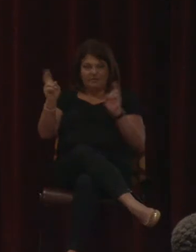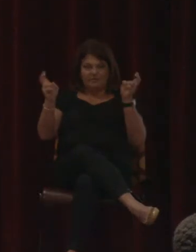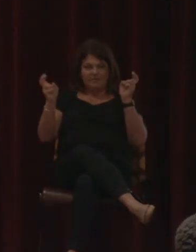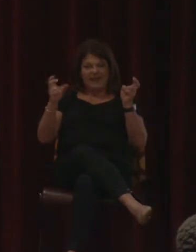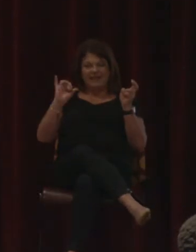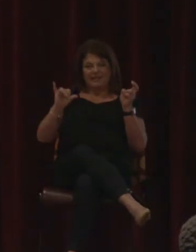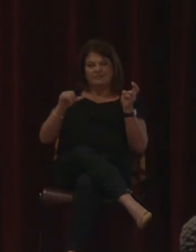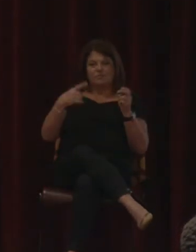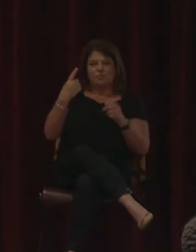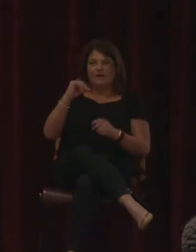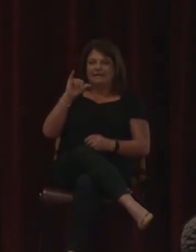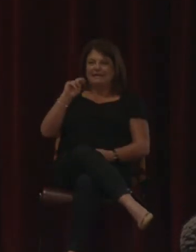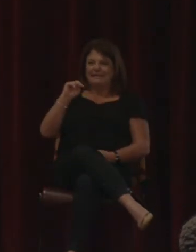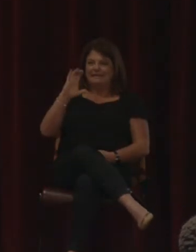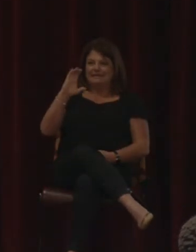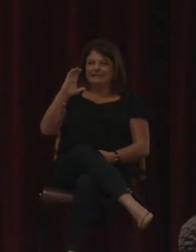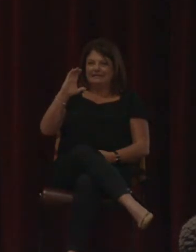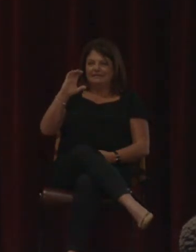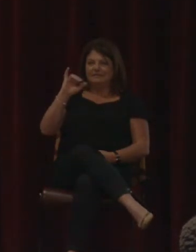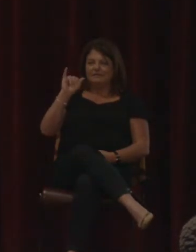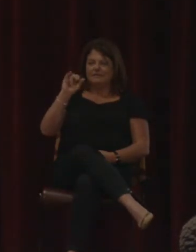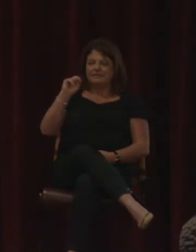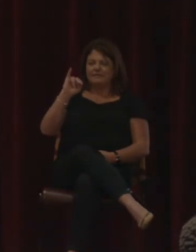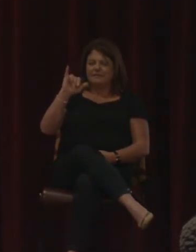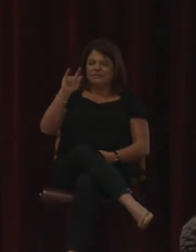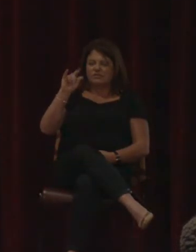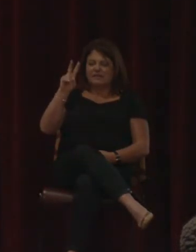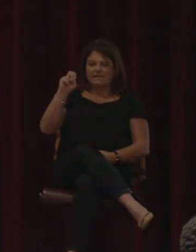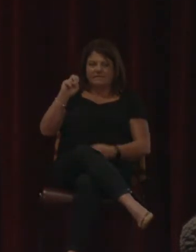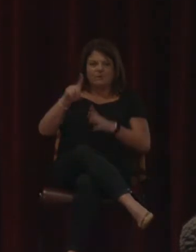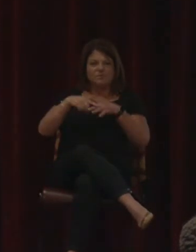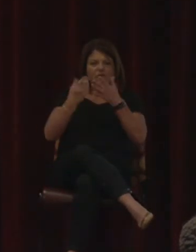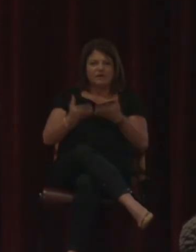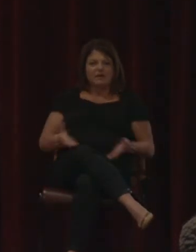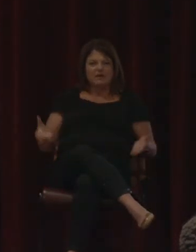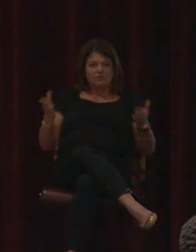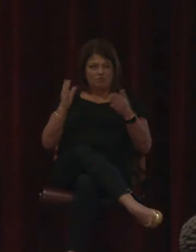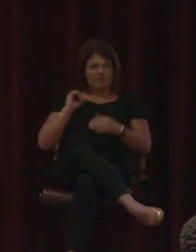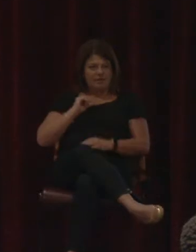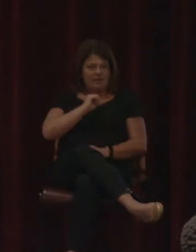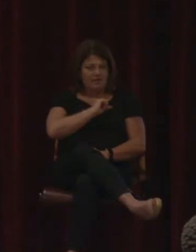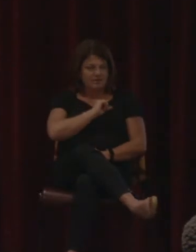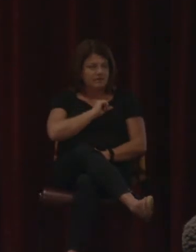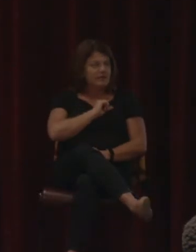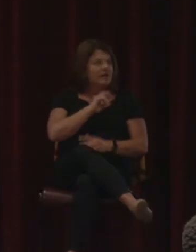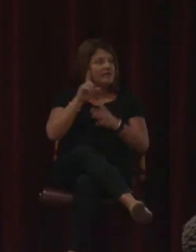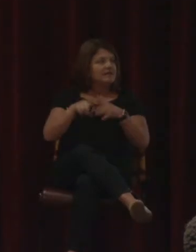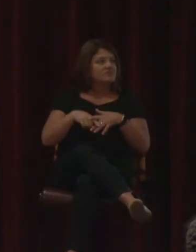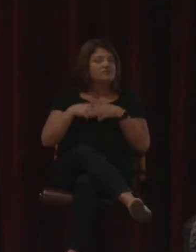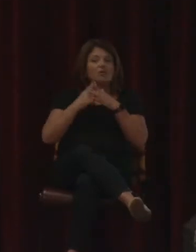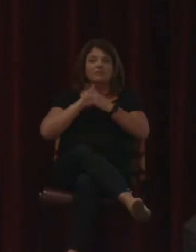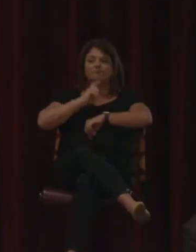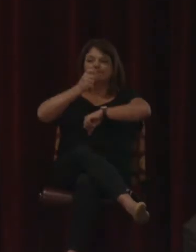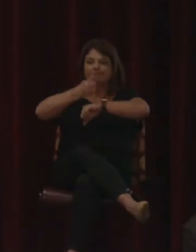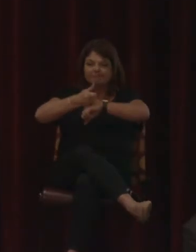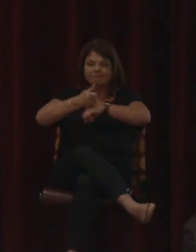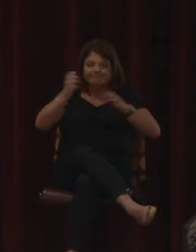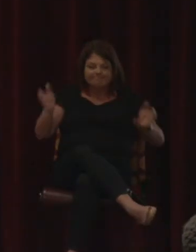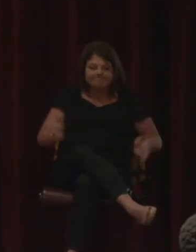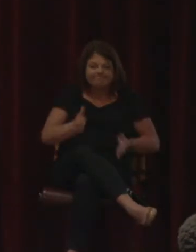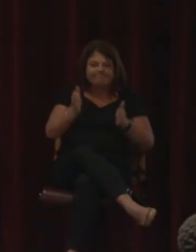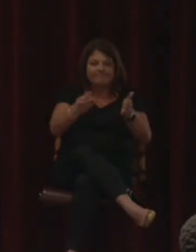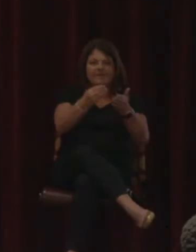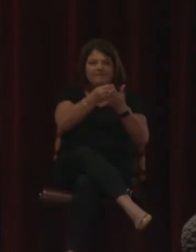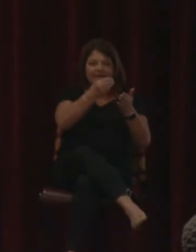that we're starting here in Atlanta. And so this question goes, Bank On is beginning to mobilize financial institutions